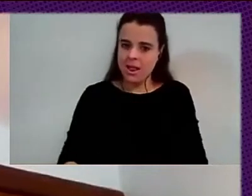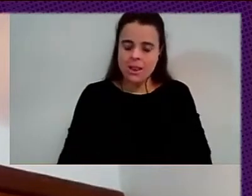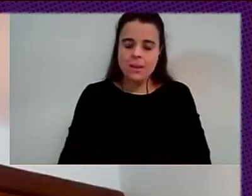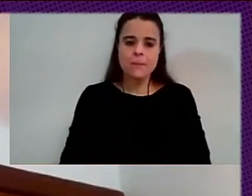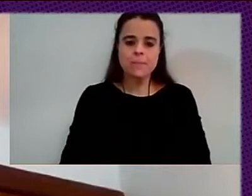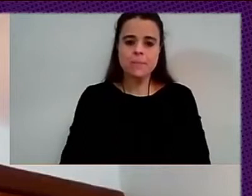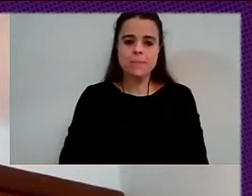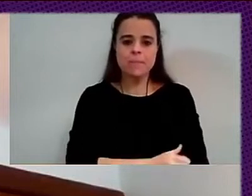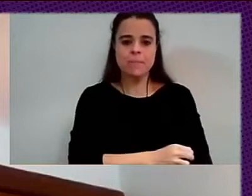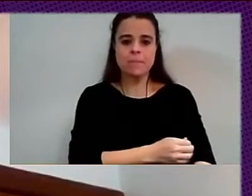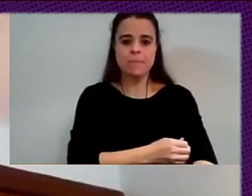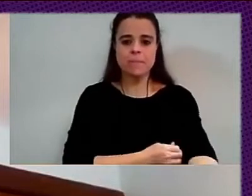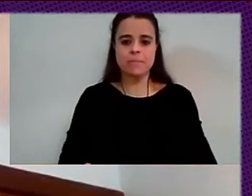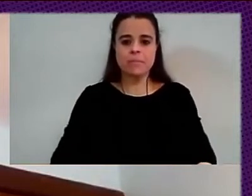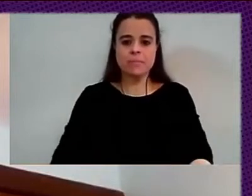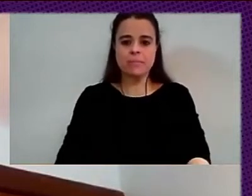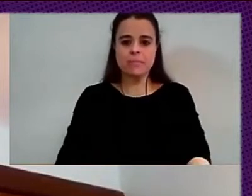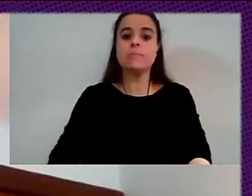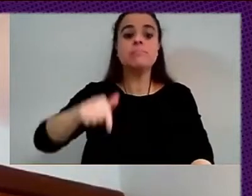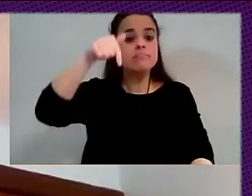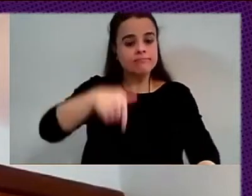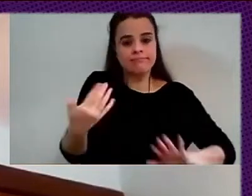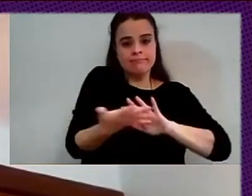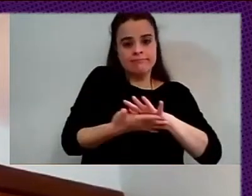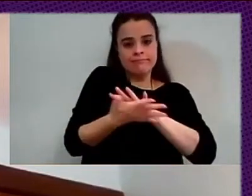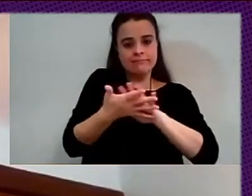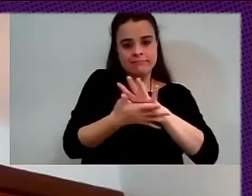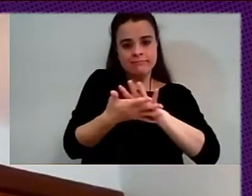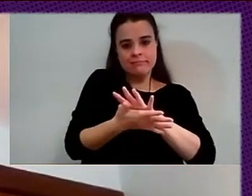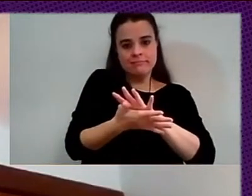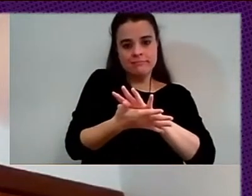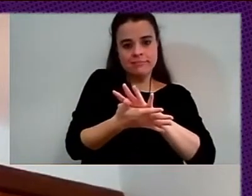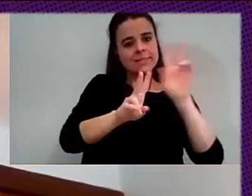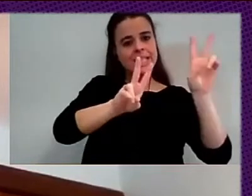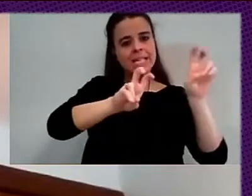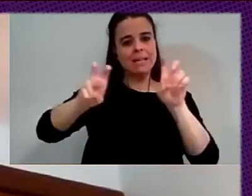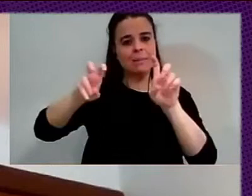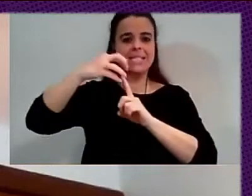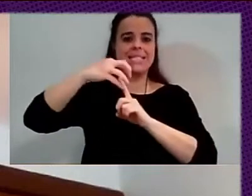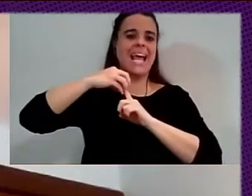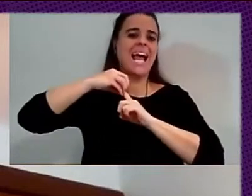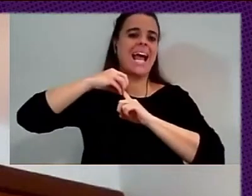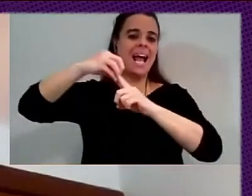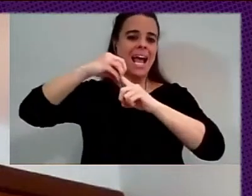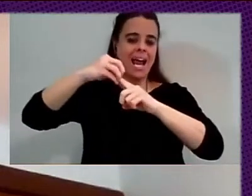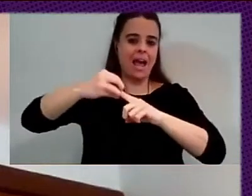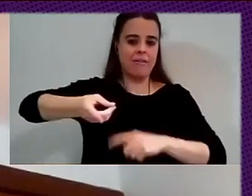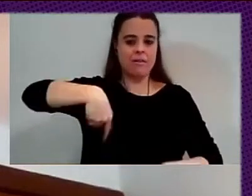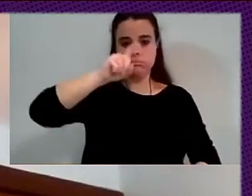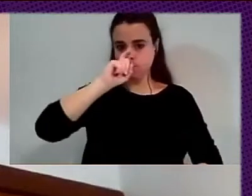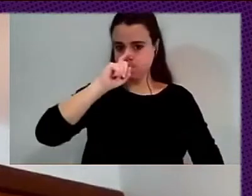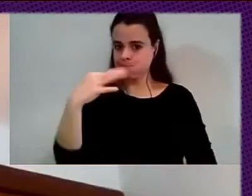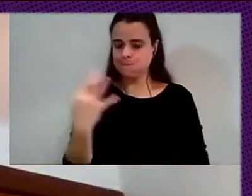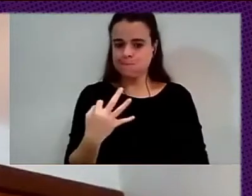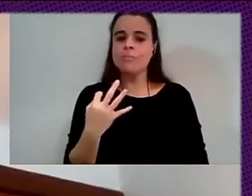some of the key facts that we should keep in mind. So 4 billion people live under a